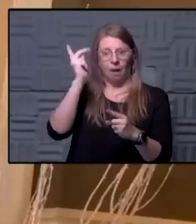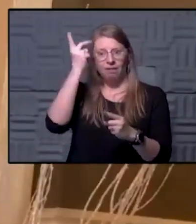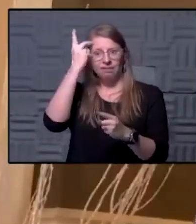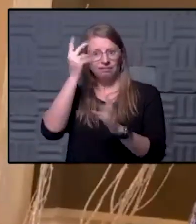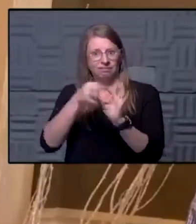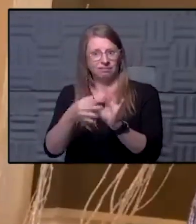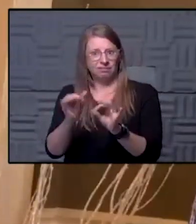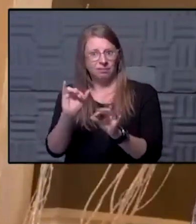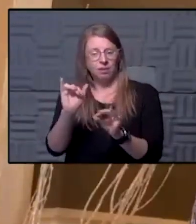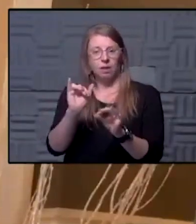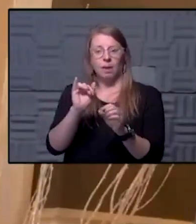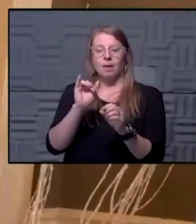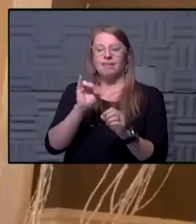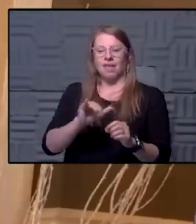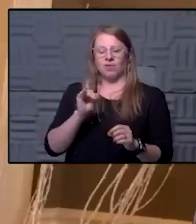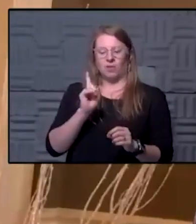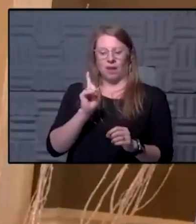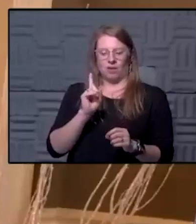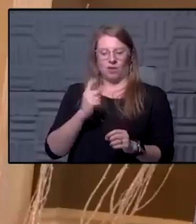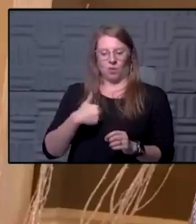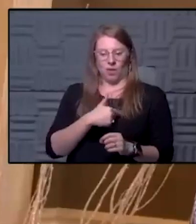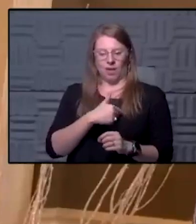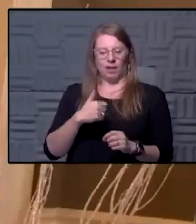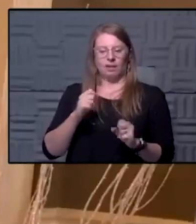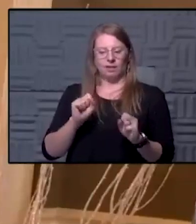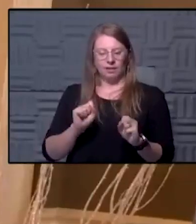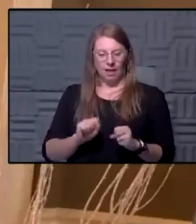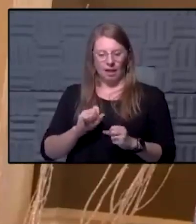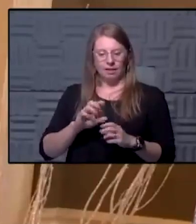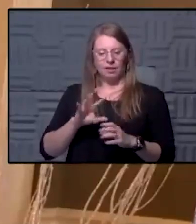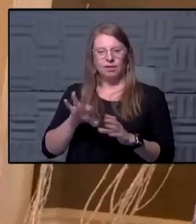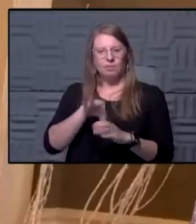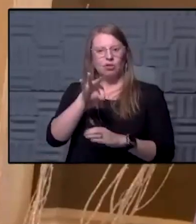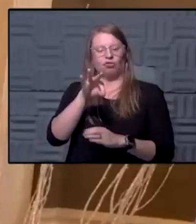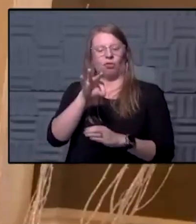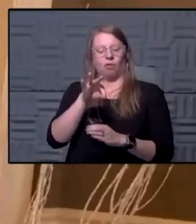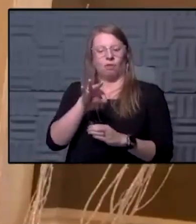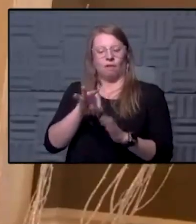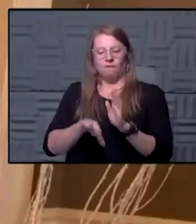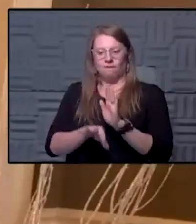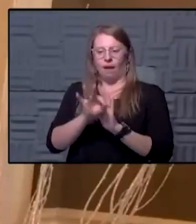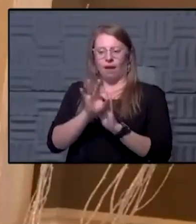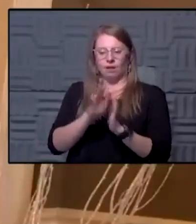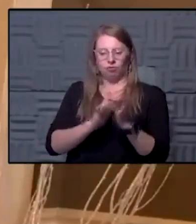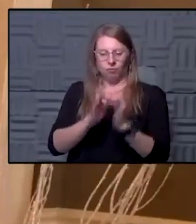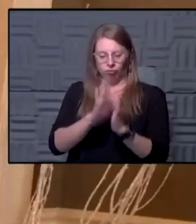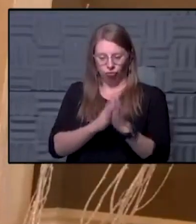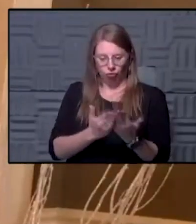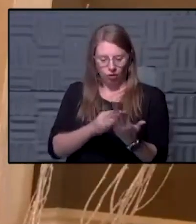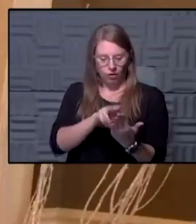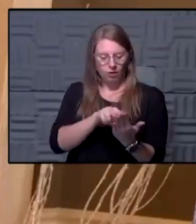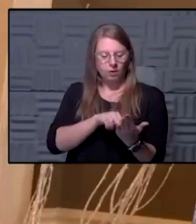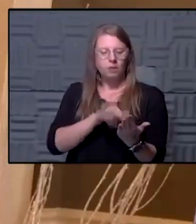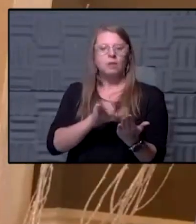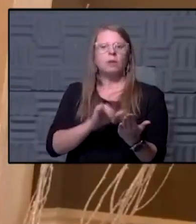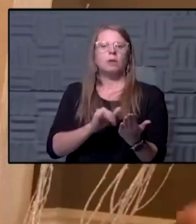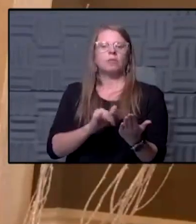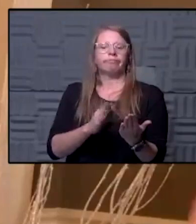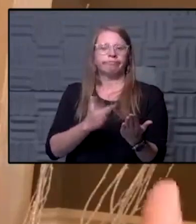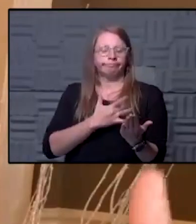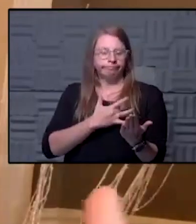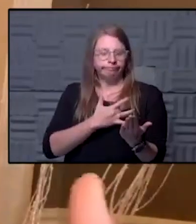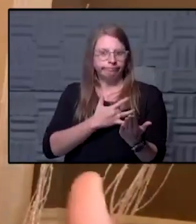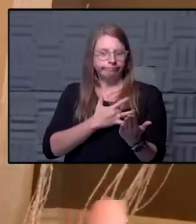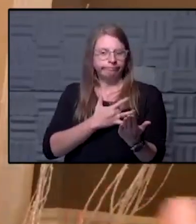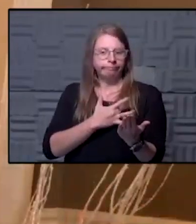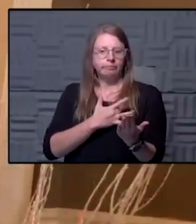we can get solace and comfort through the scriptures, having messages that are pertinent,